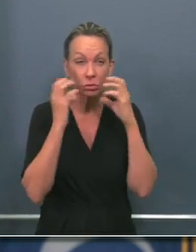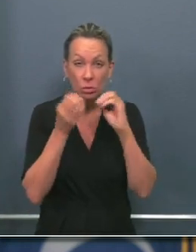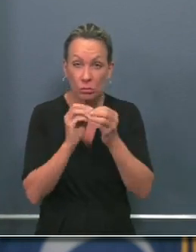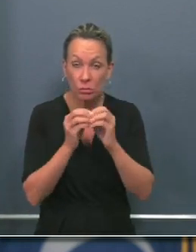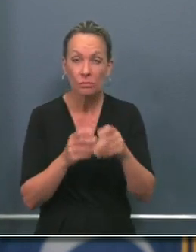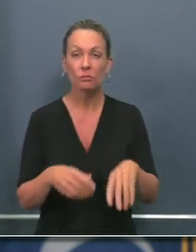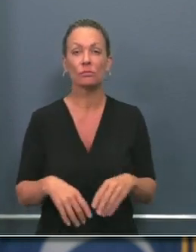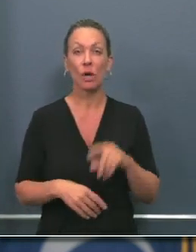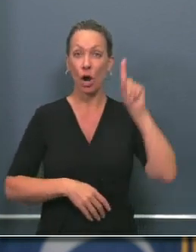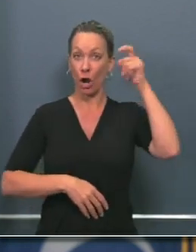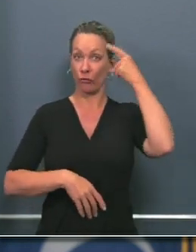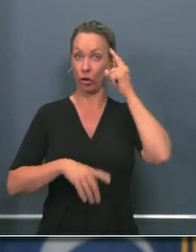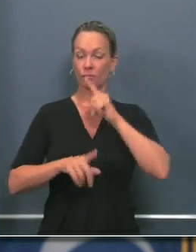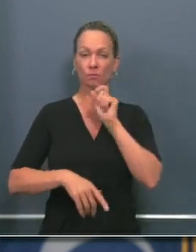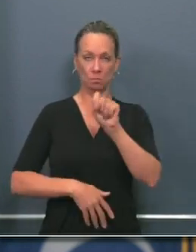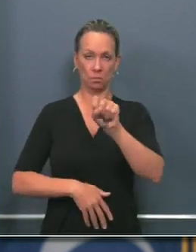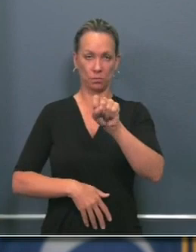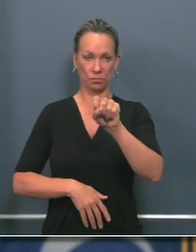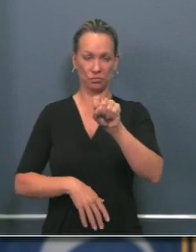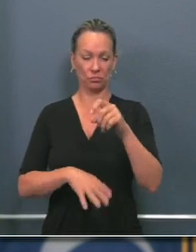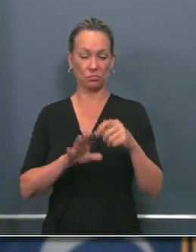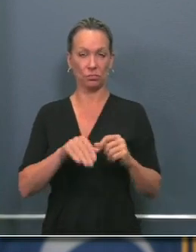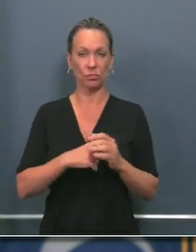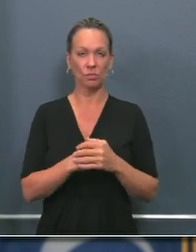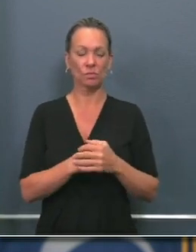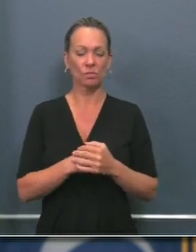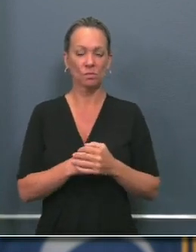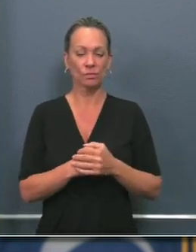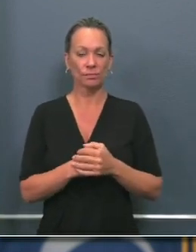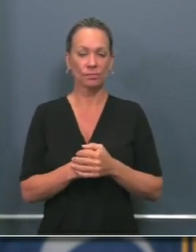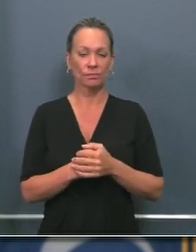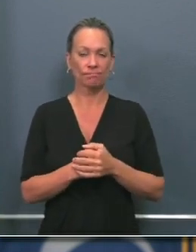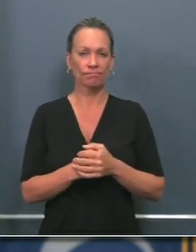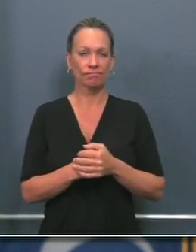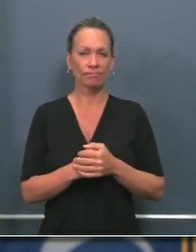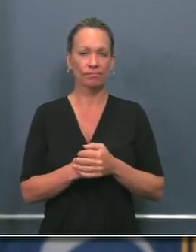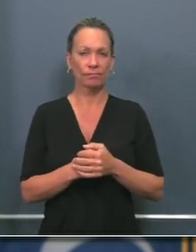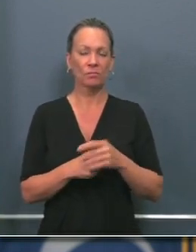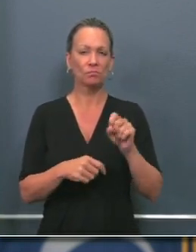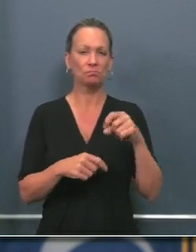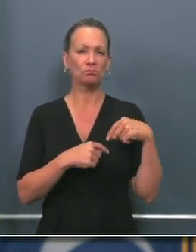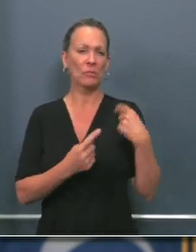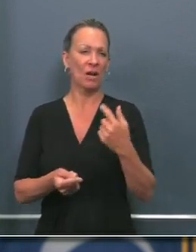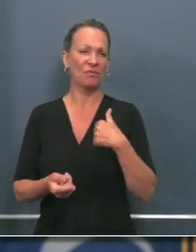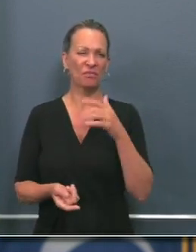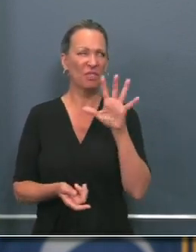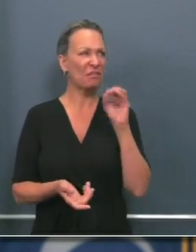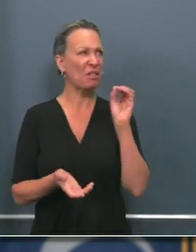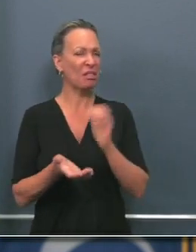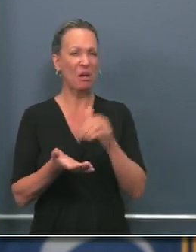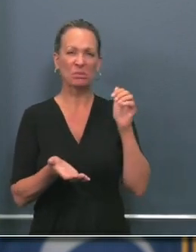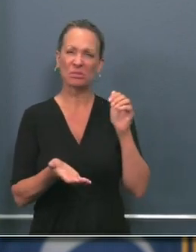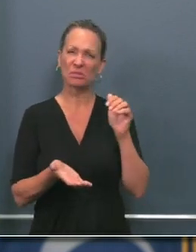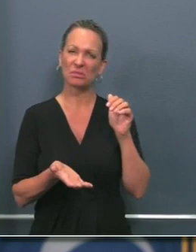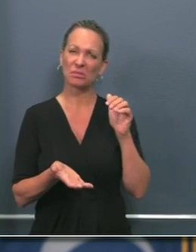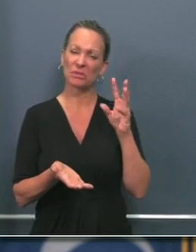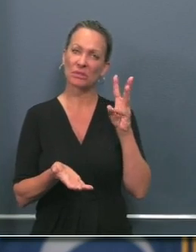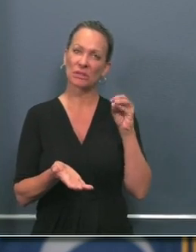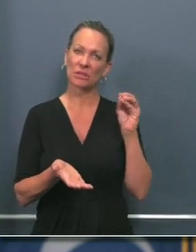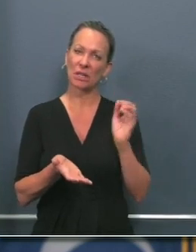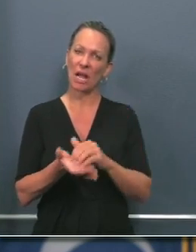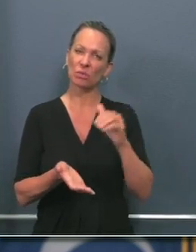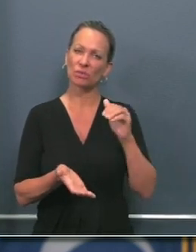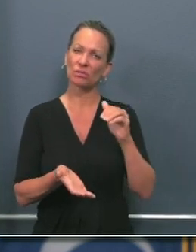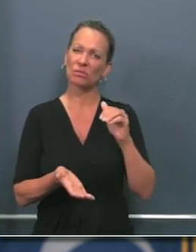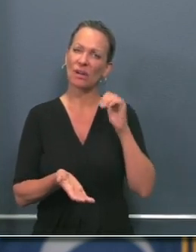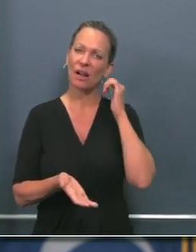tests, 61,000 tests, over 50,000 tests. That's the last 3 days. We are moving forward, which suggests